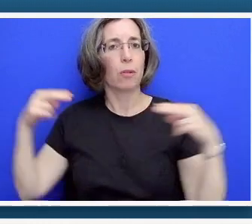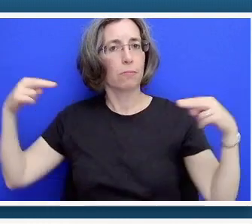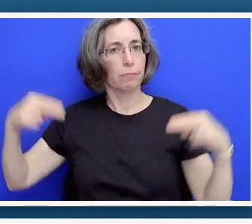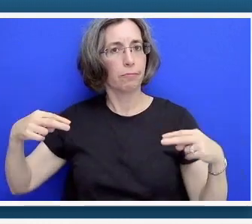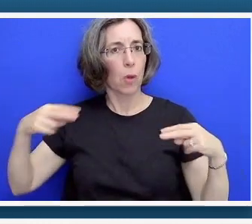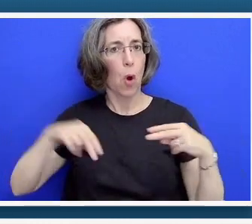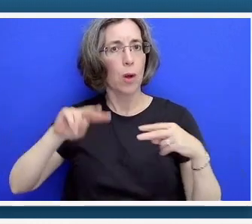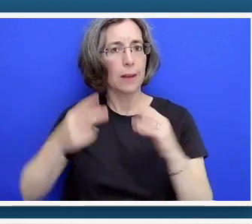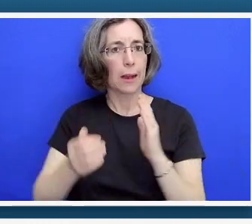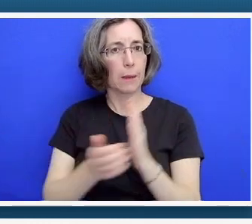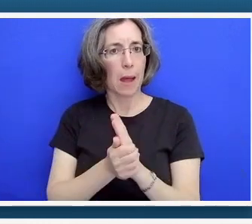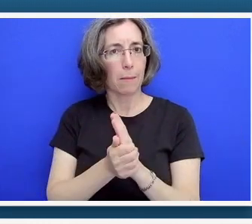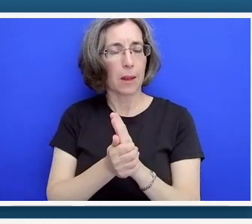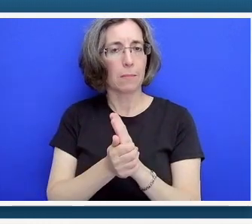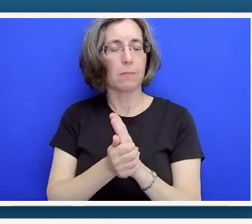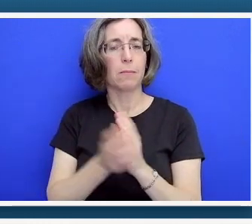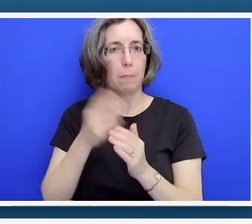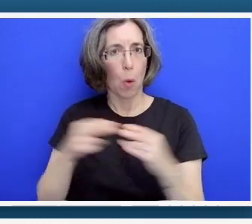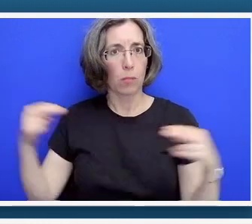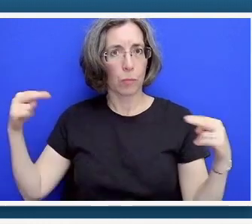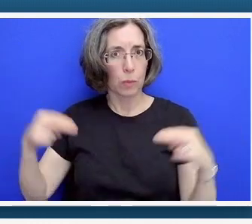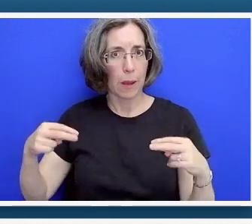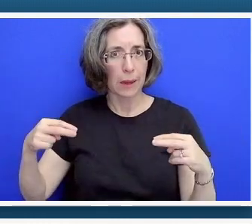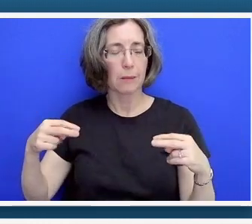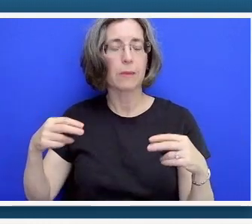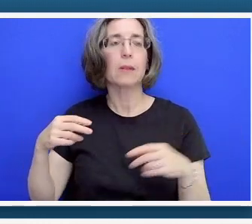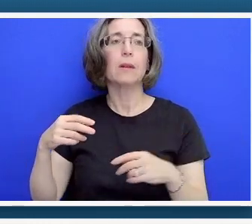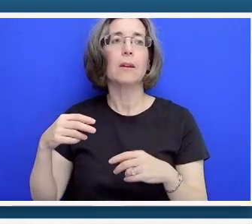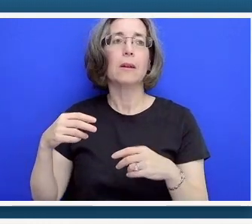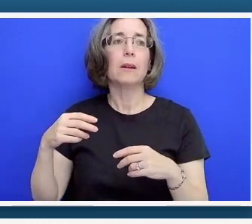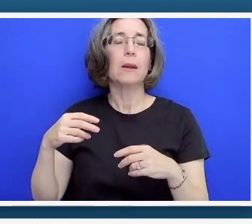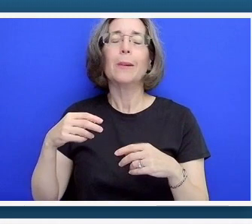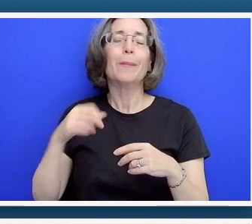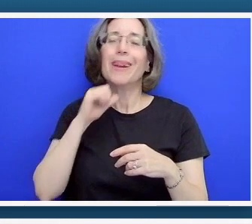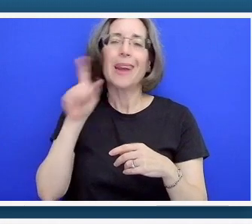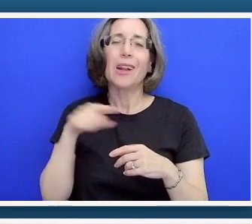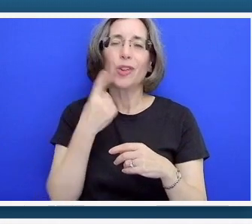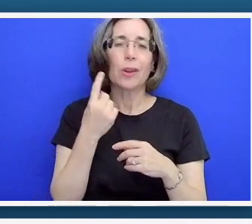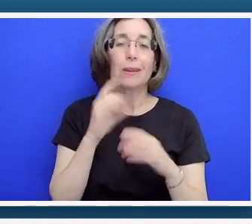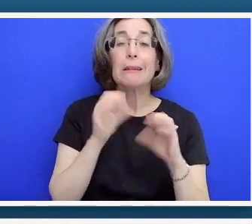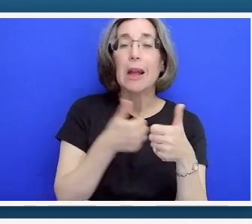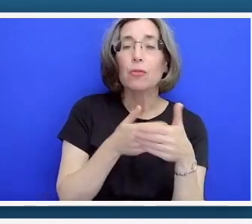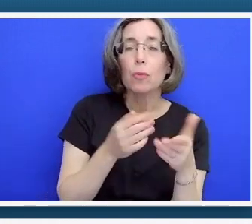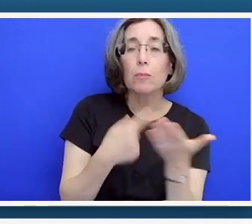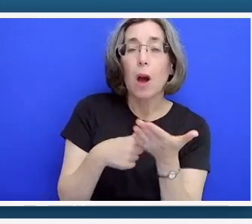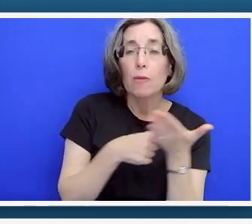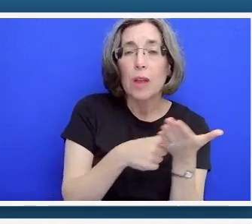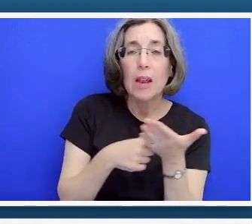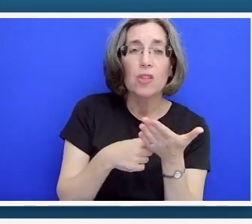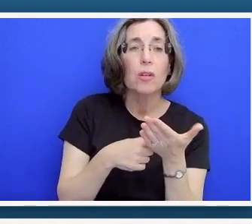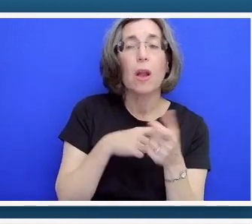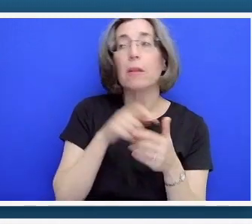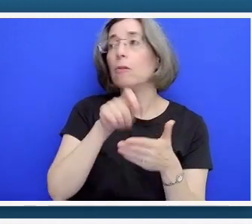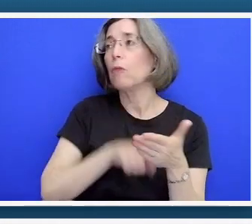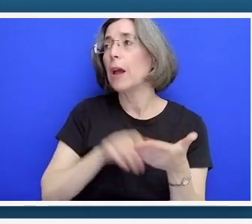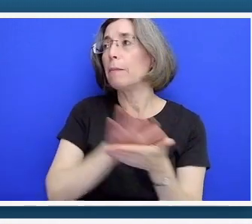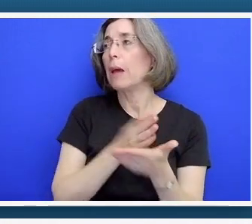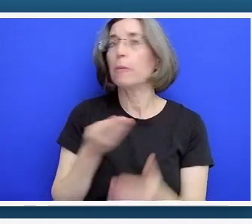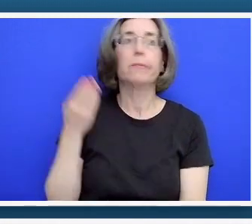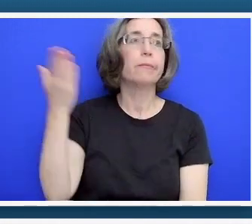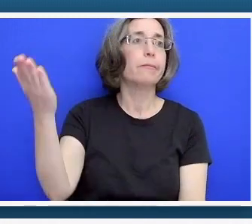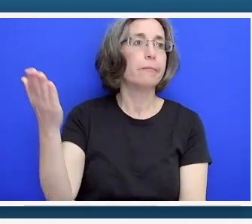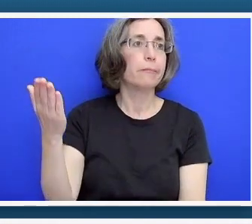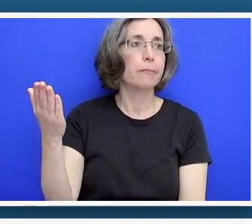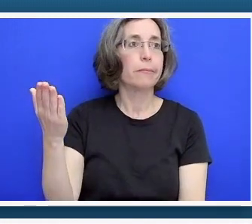direct from the Learning Lab. But not just having the conversation in a classroom, not just turning in a paper there, I'm going to be the only one who reads